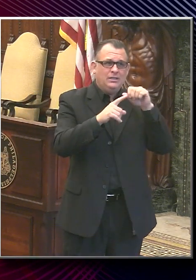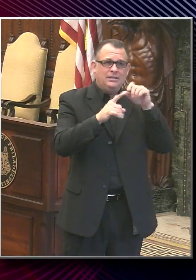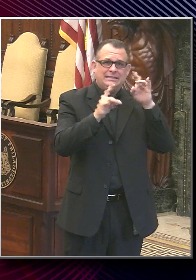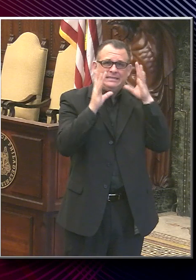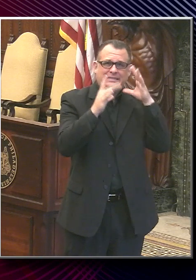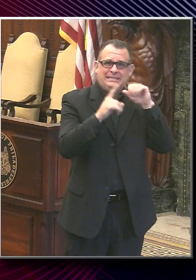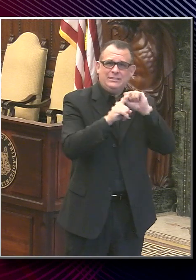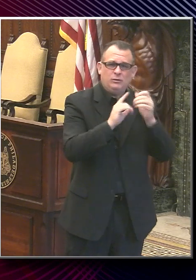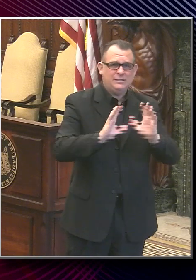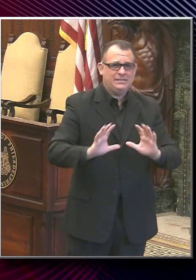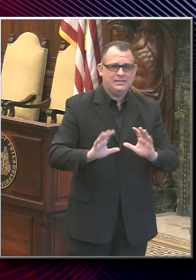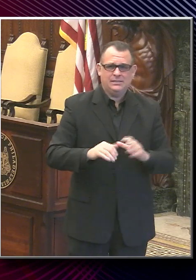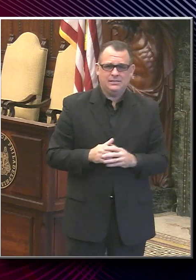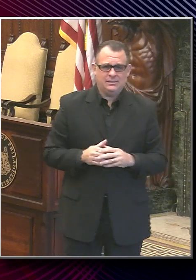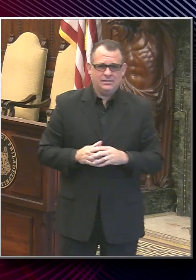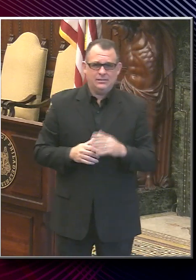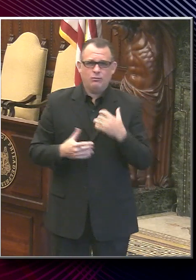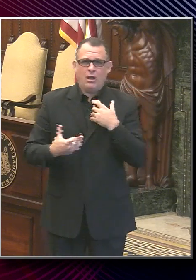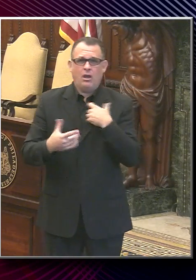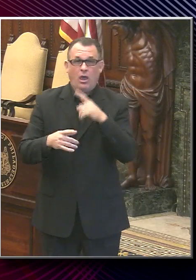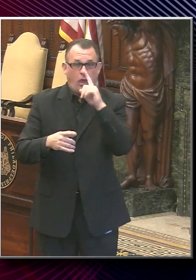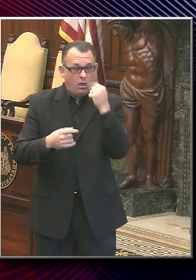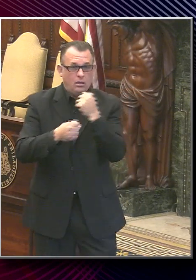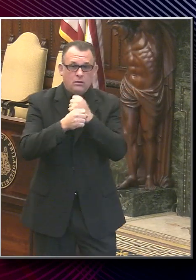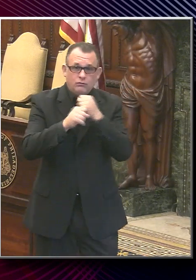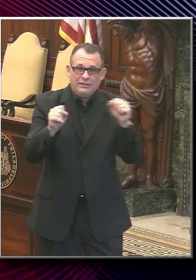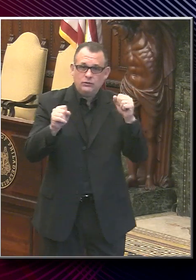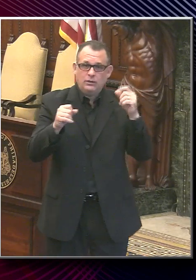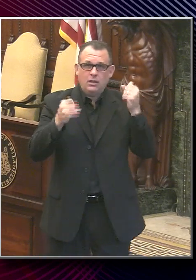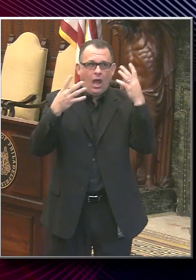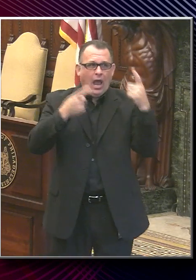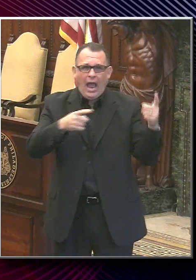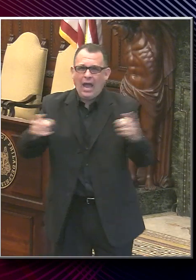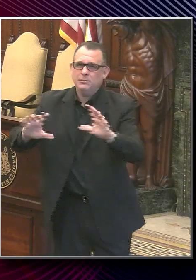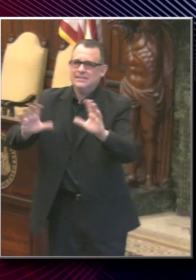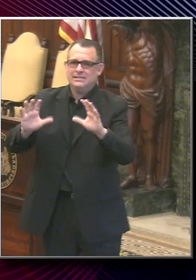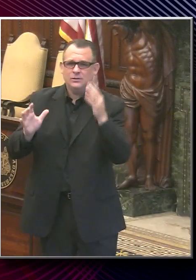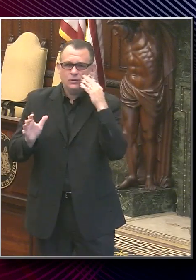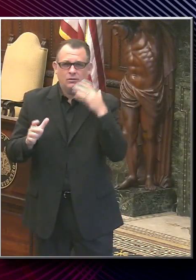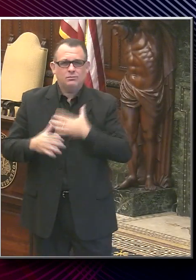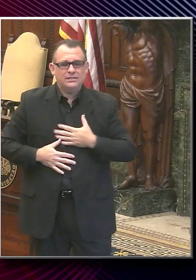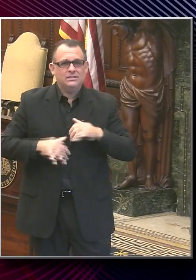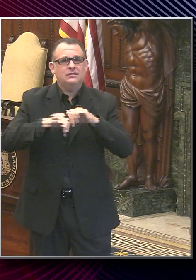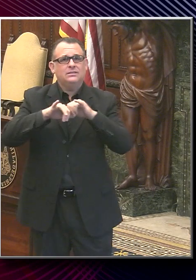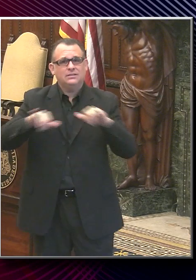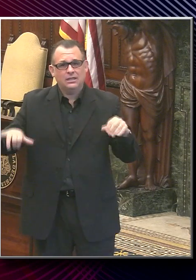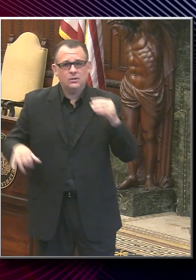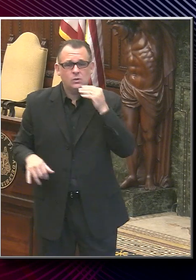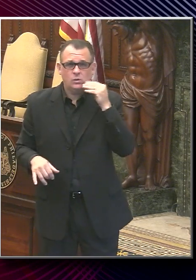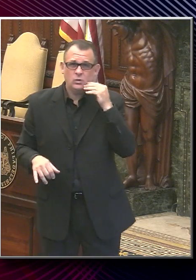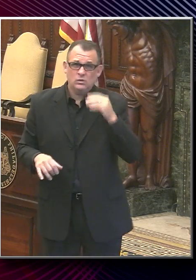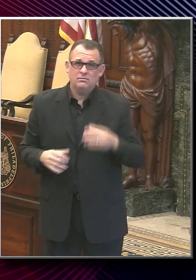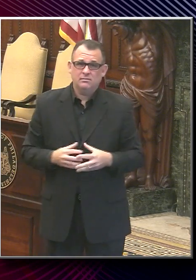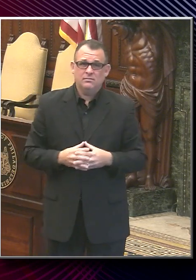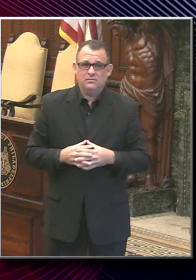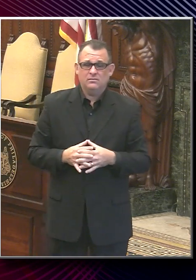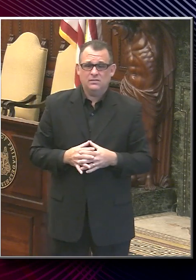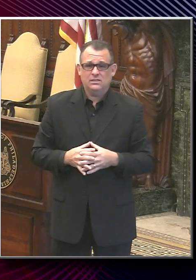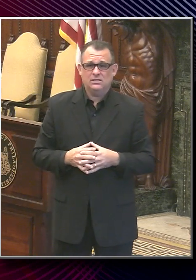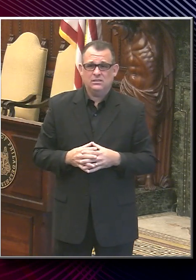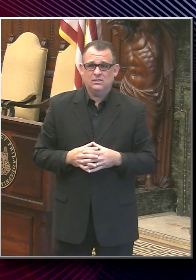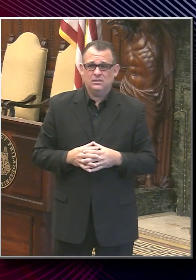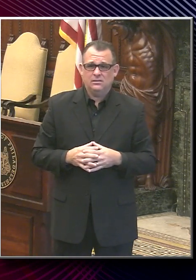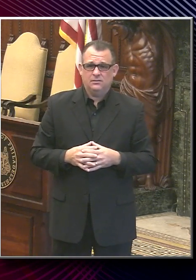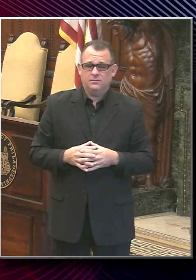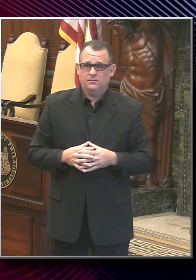make rescues. So we have a lot of things going on right now, and you'll see a lot more from us going forward with this new update from the Weather Service.